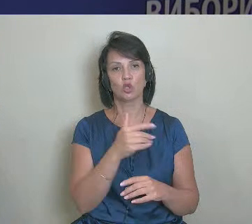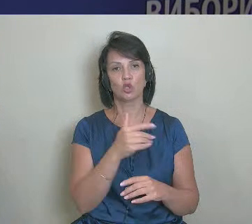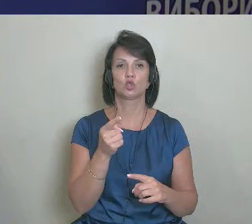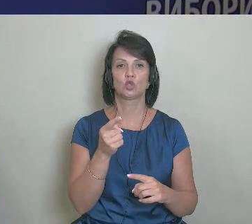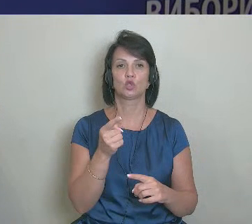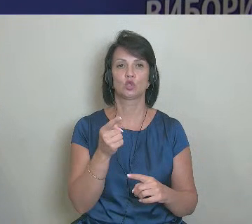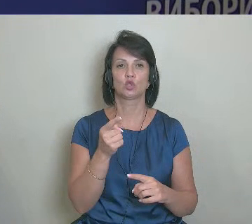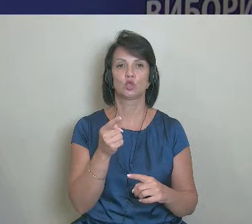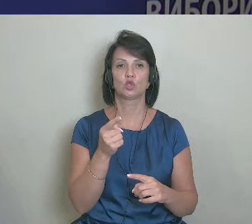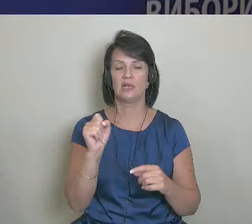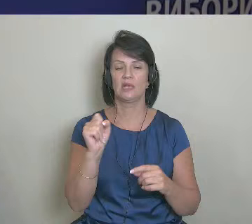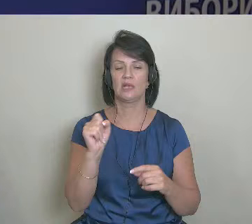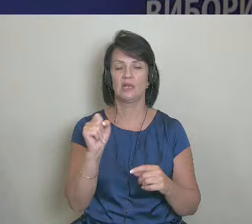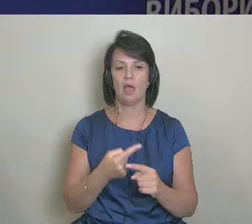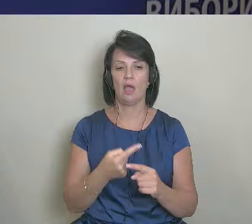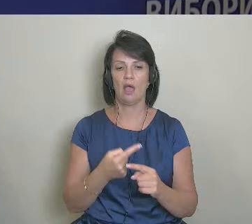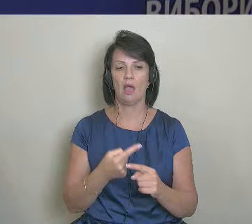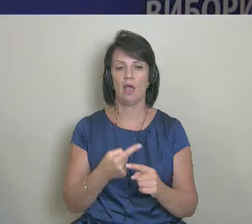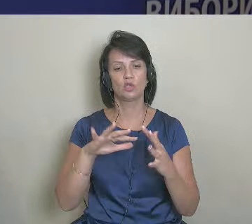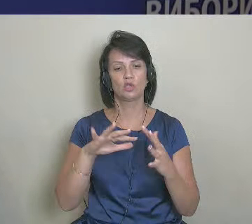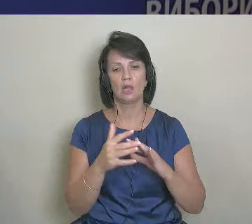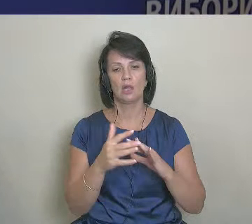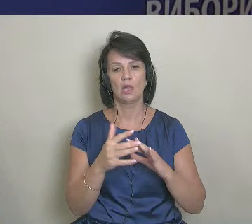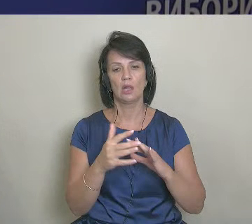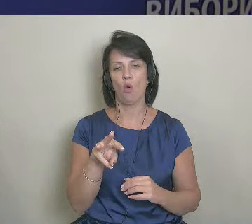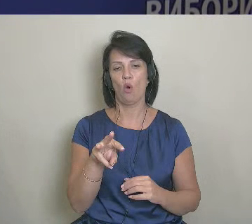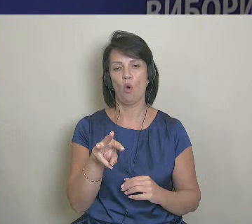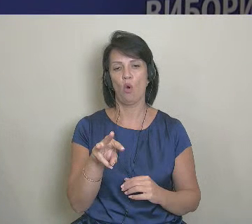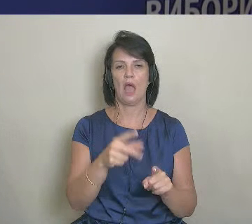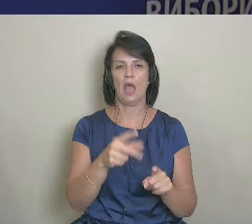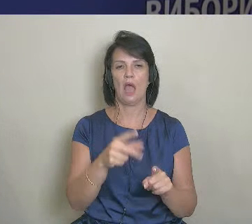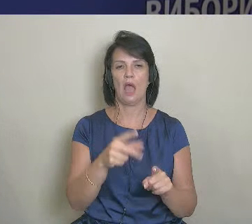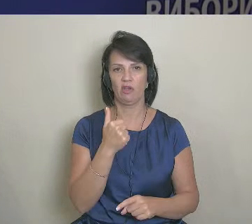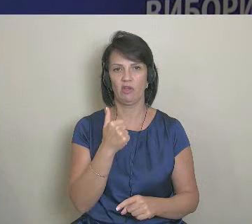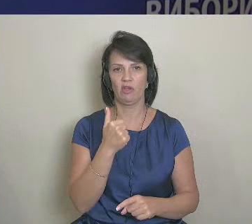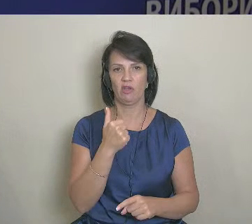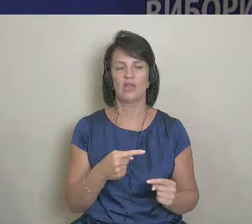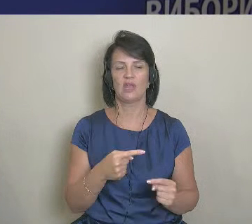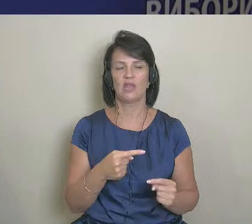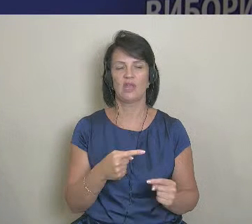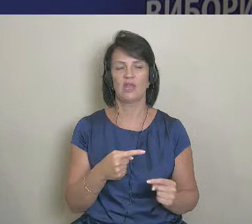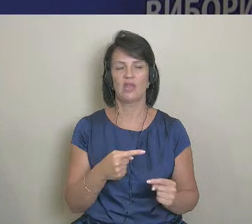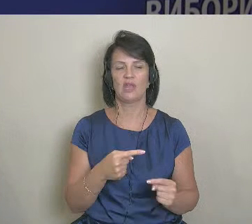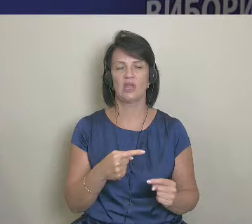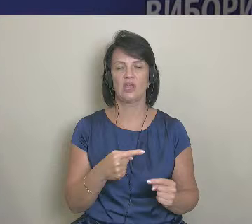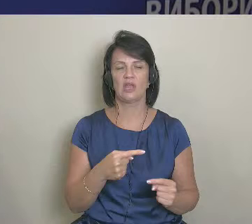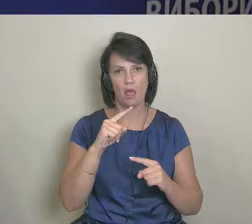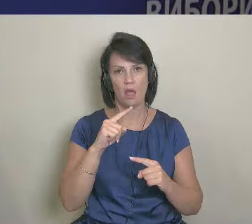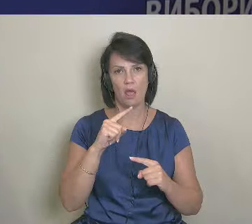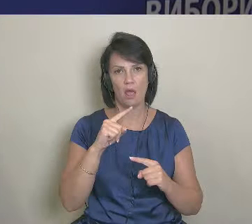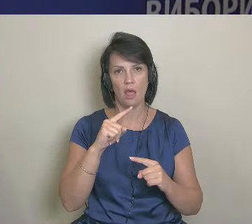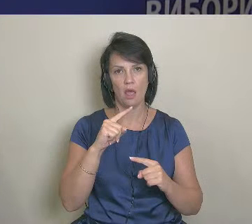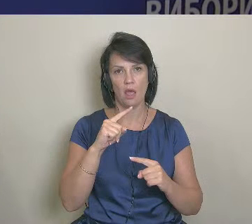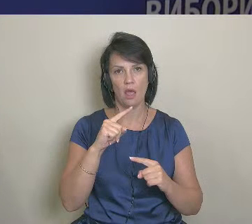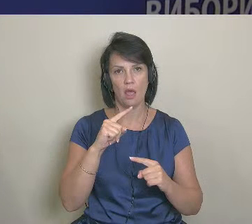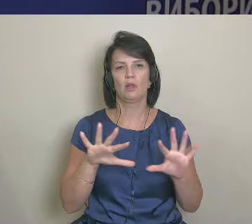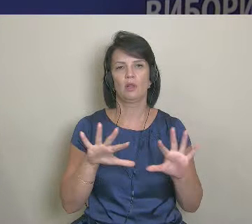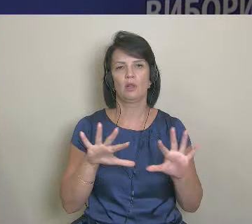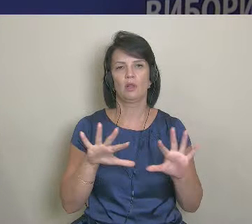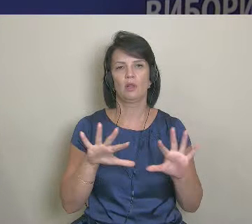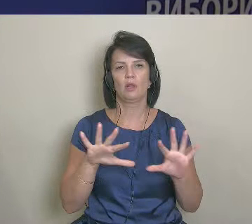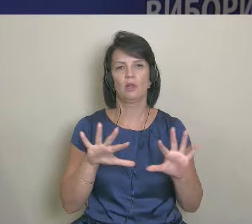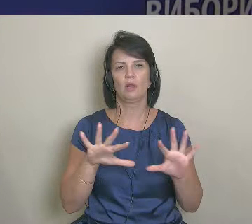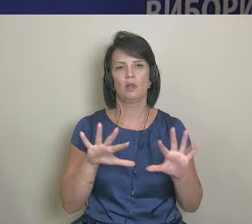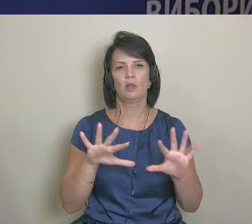representative authority bear the name of the community, not the name of the village, because that was usually the